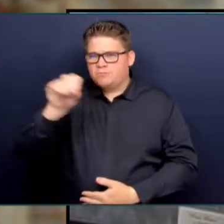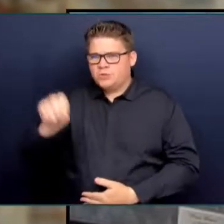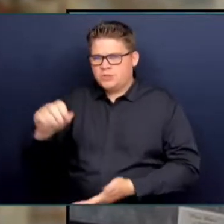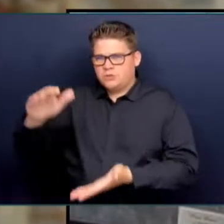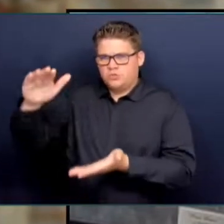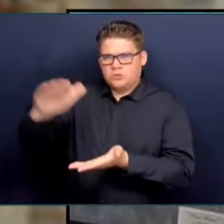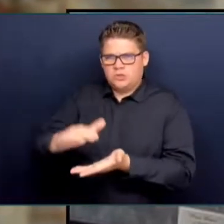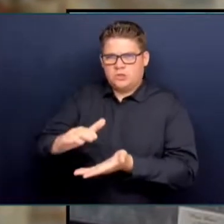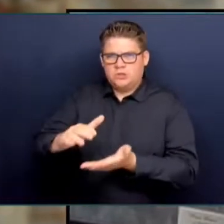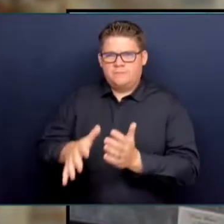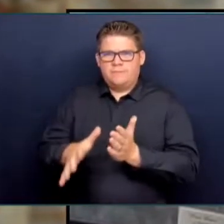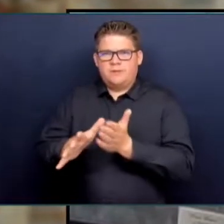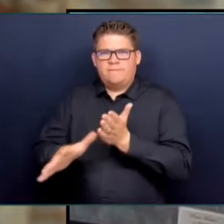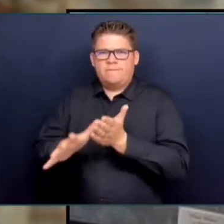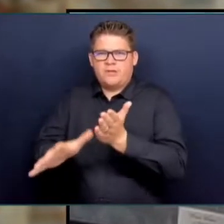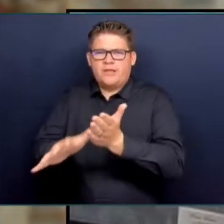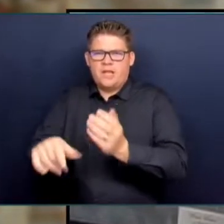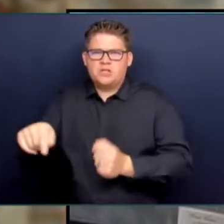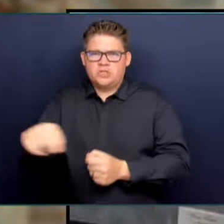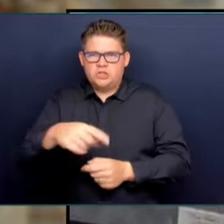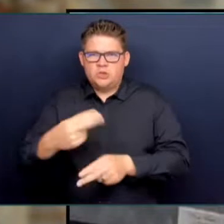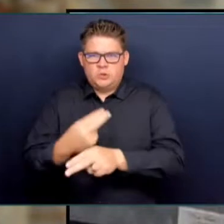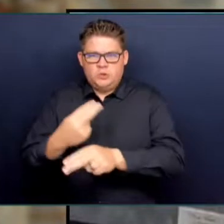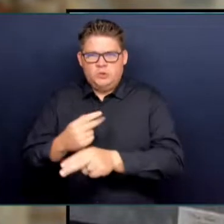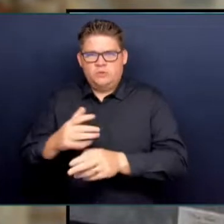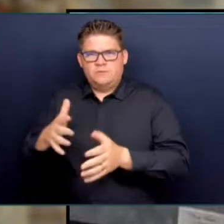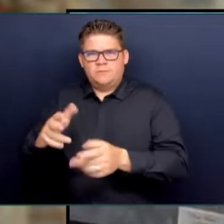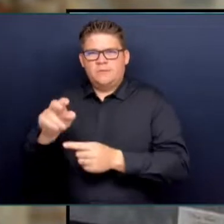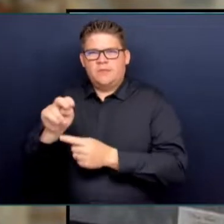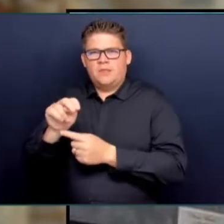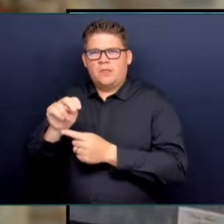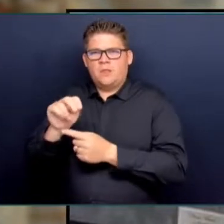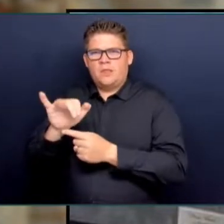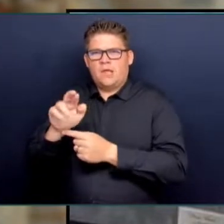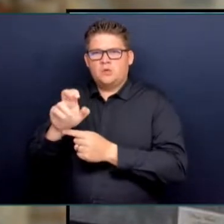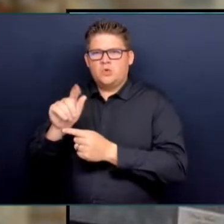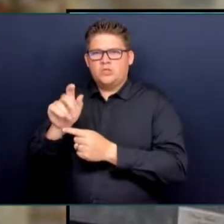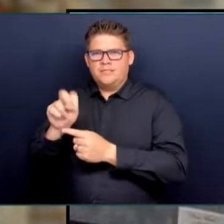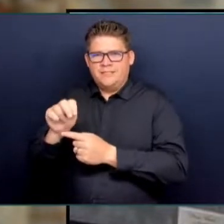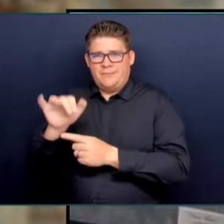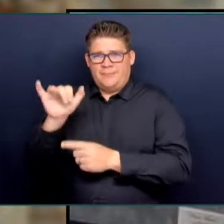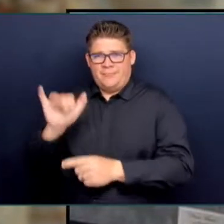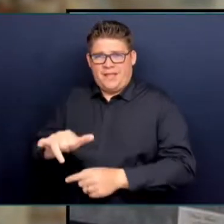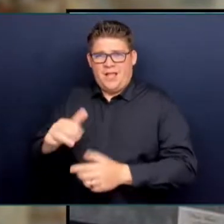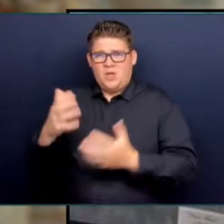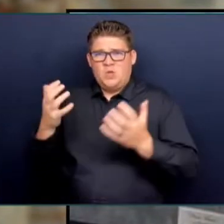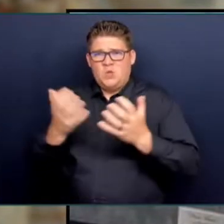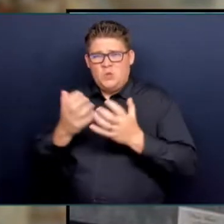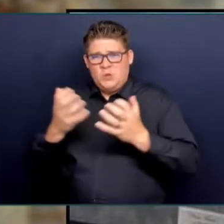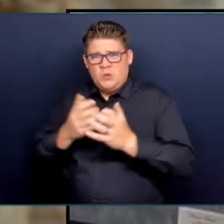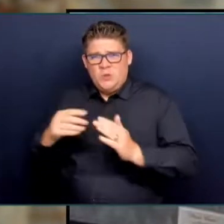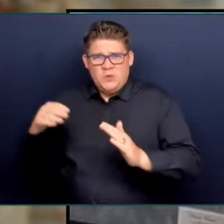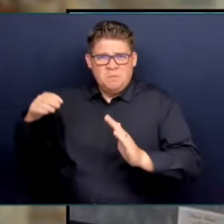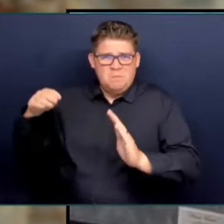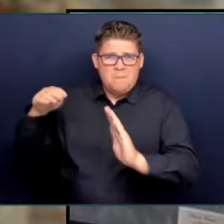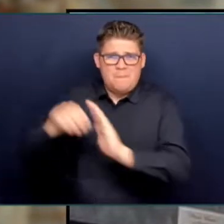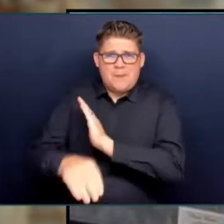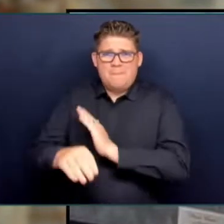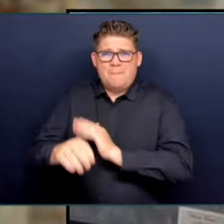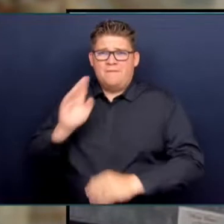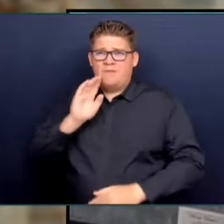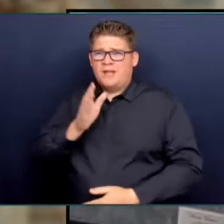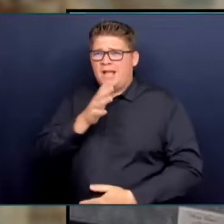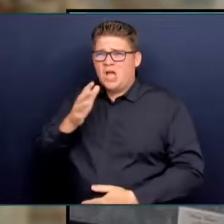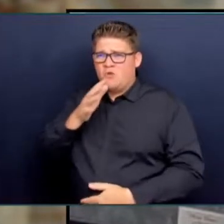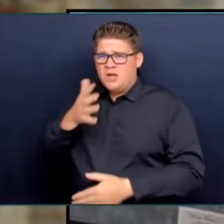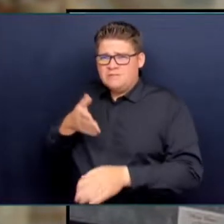by 2030. This has the potential to devastate BC's agricultural sector. To the Minister of Agriculture, can the ministry provide